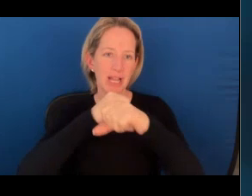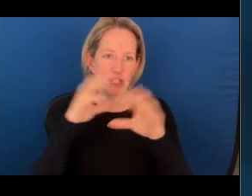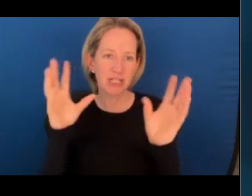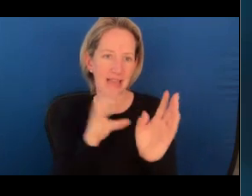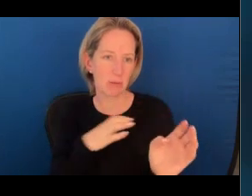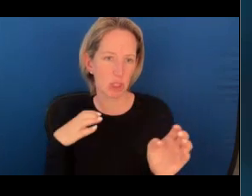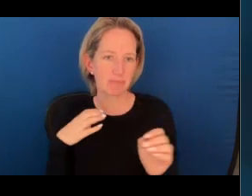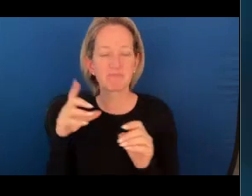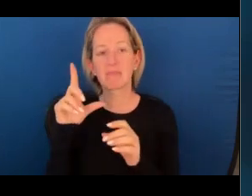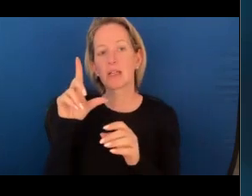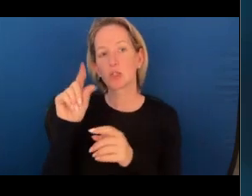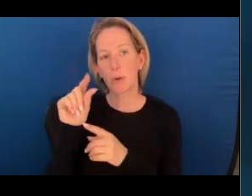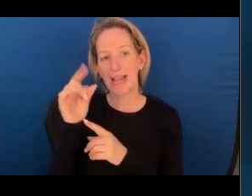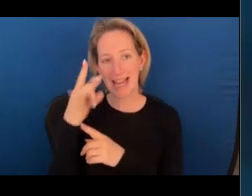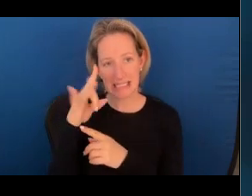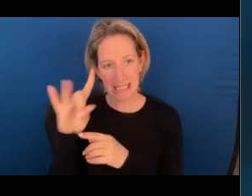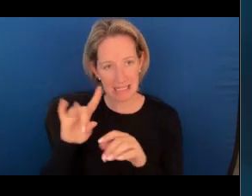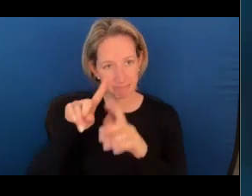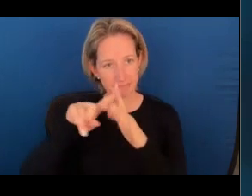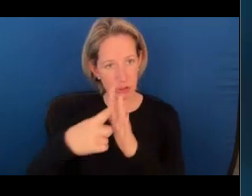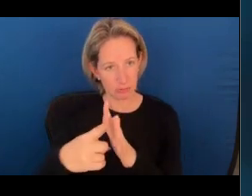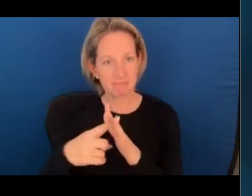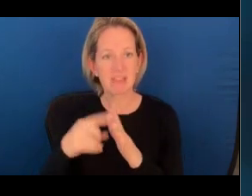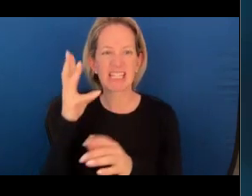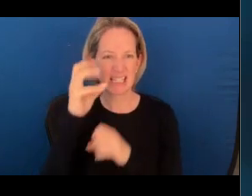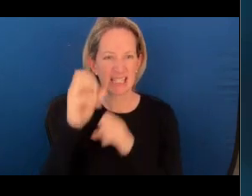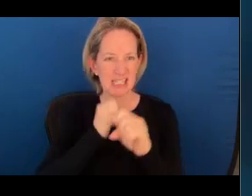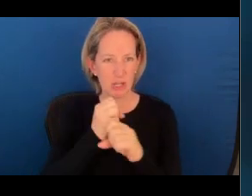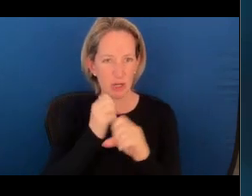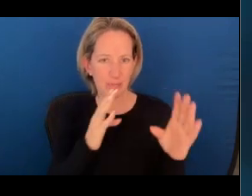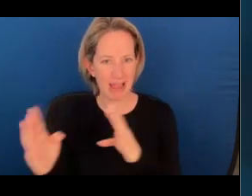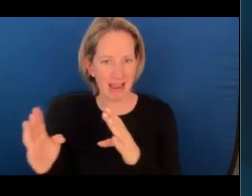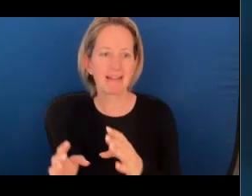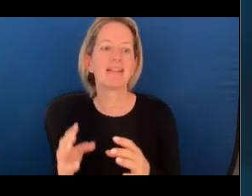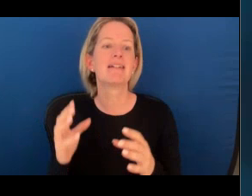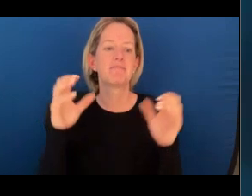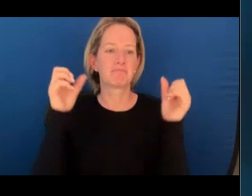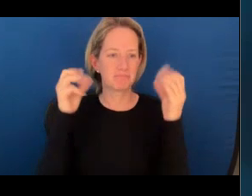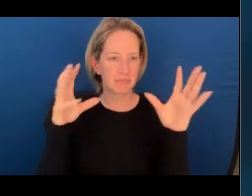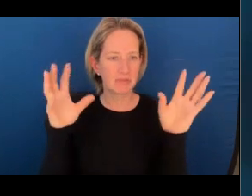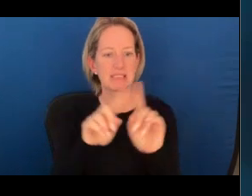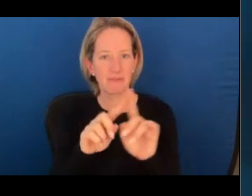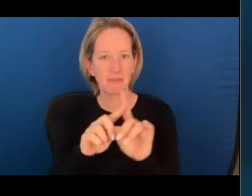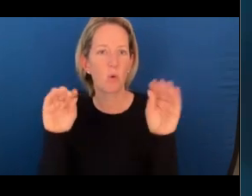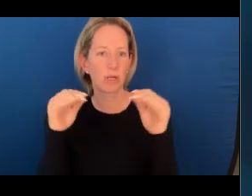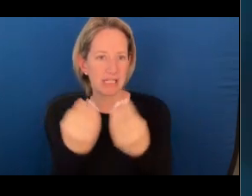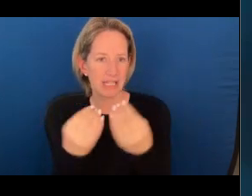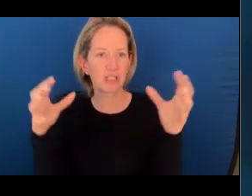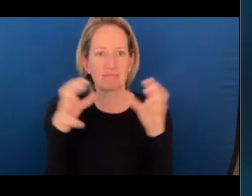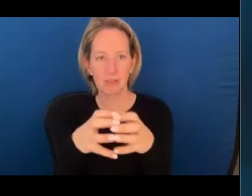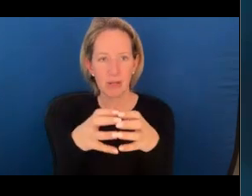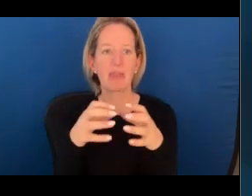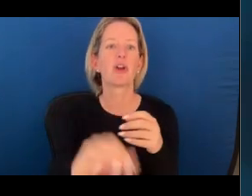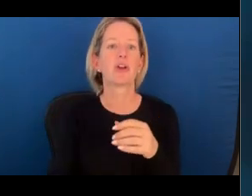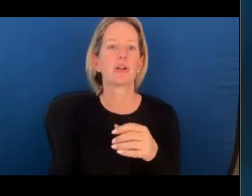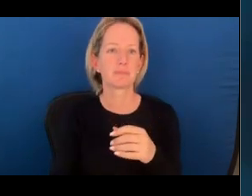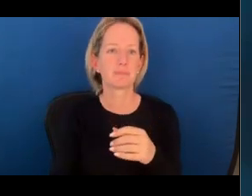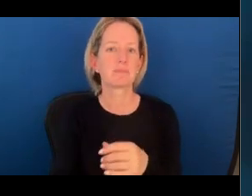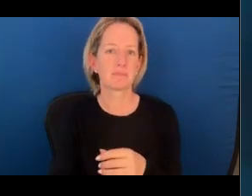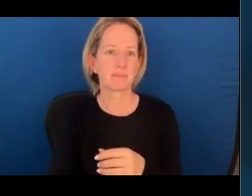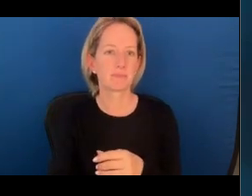2018. It's a six-year plan. About 50 different organizations in California came together, drafted 64 actions spanning these